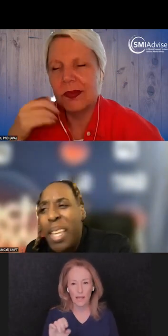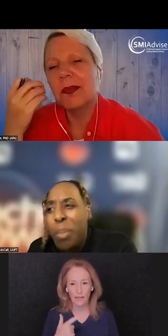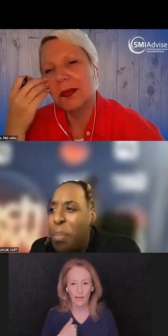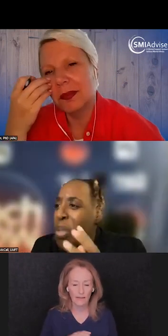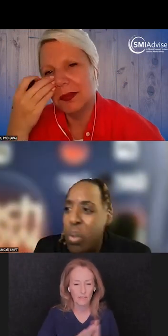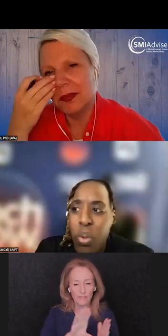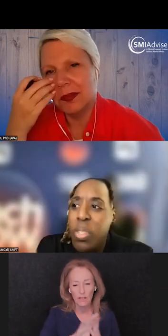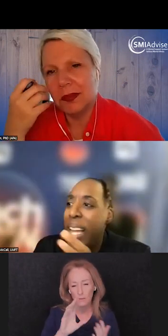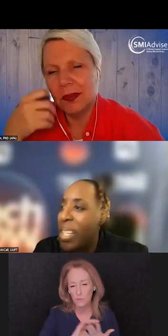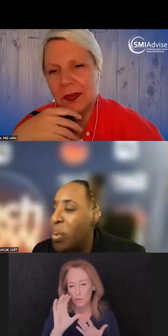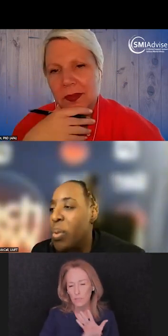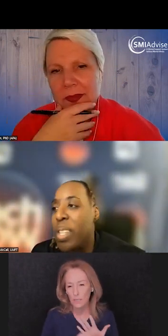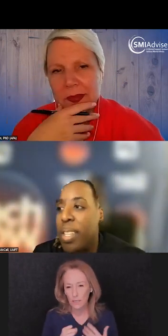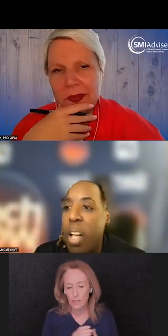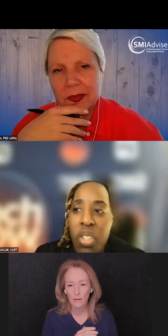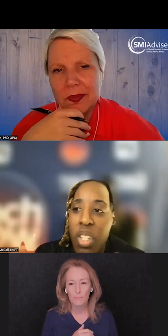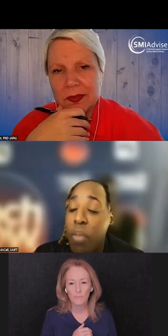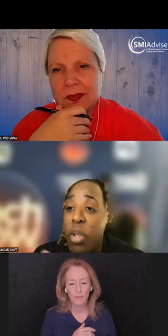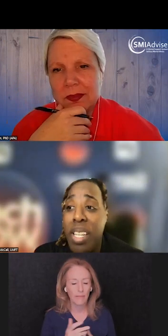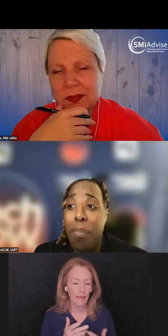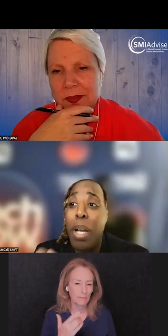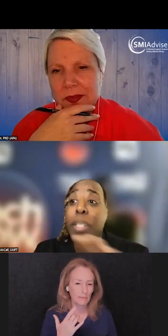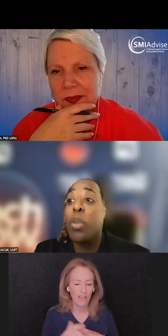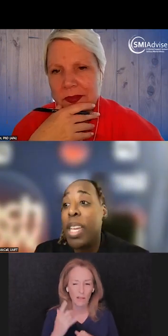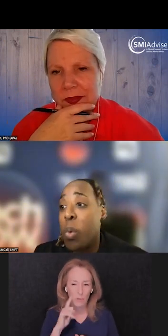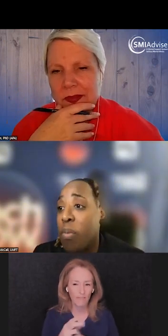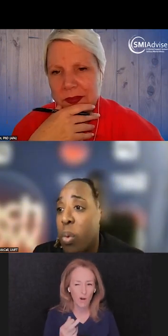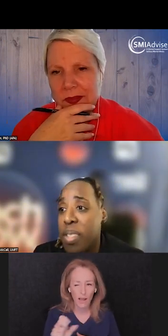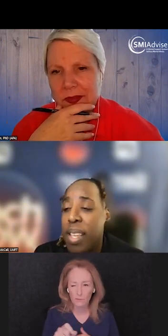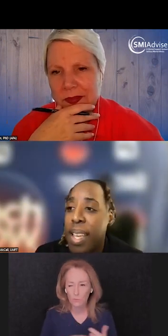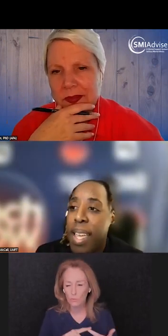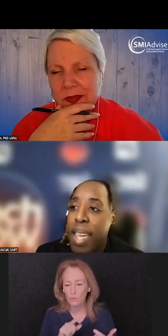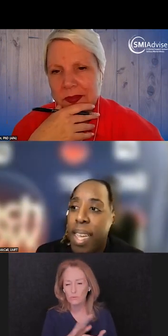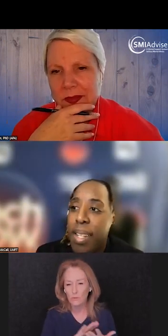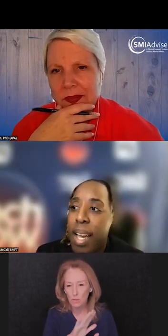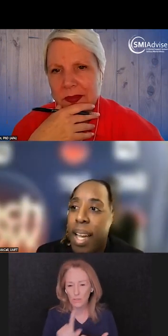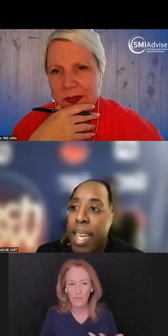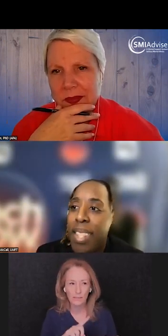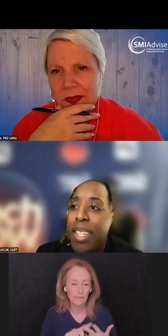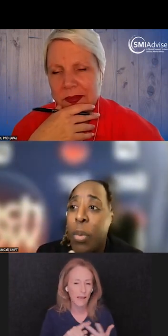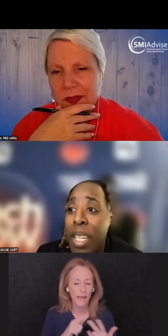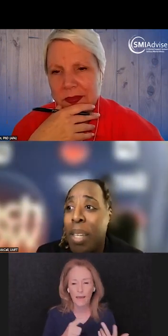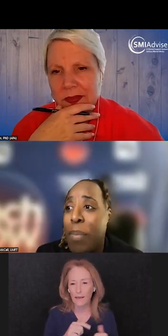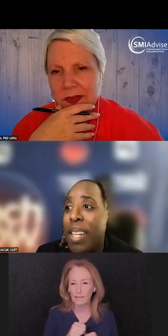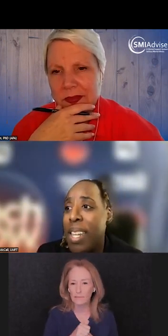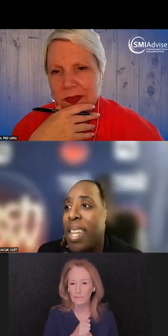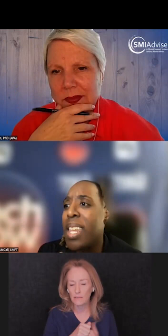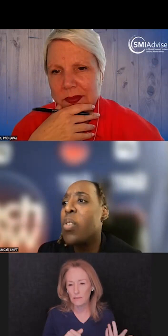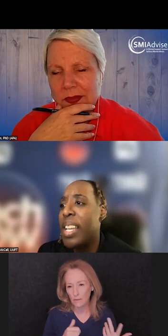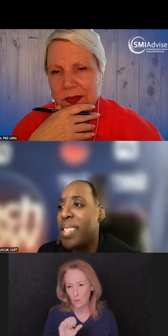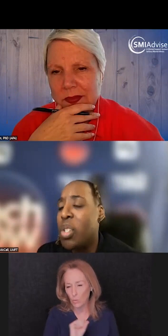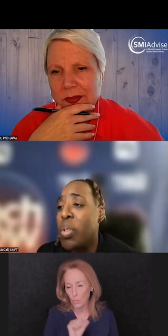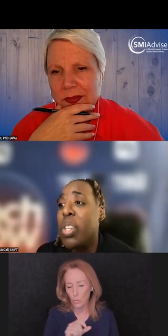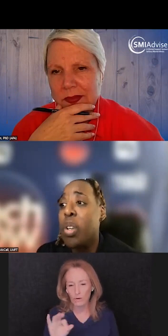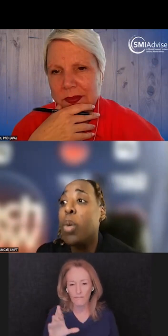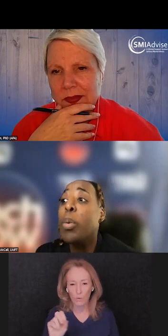that's available to high schools and colleges and universities and public domain workforce. And the curriculum, it